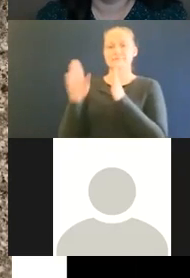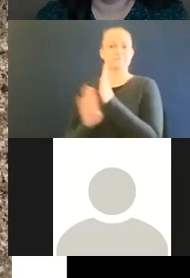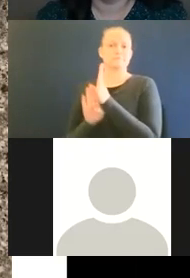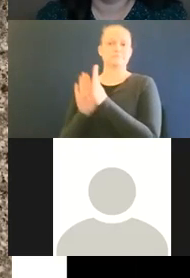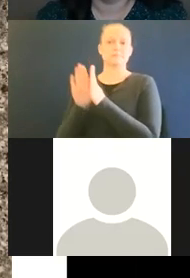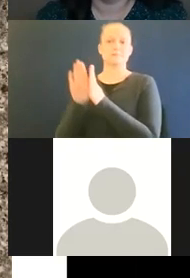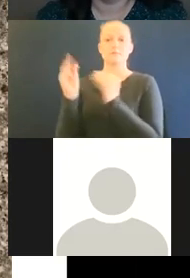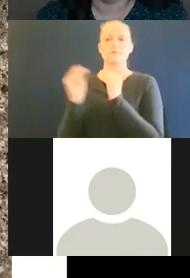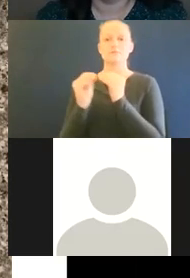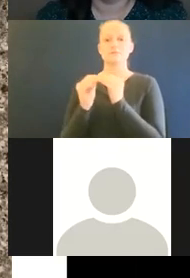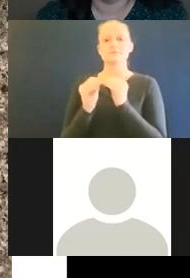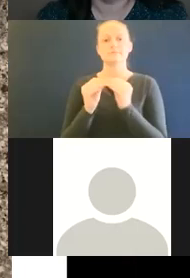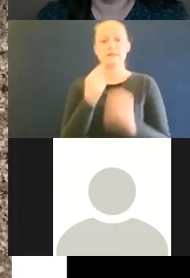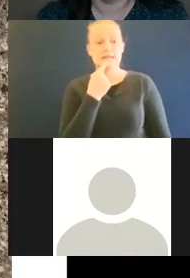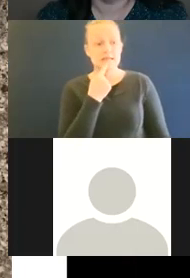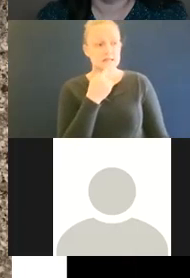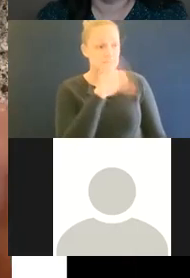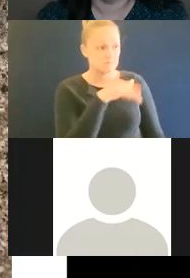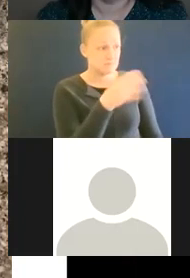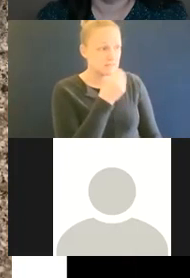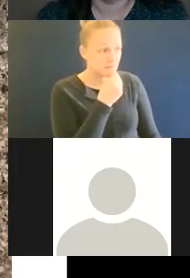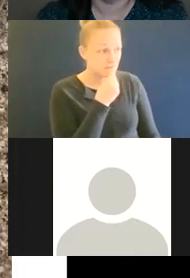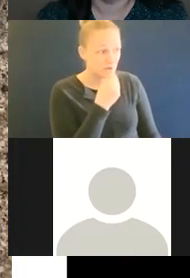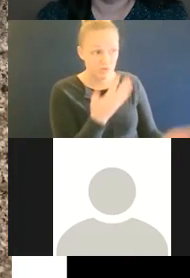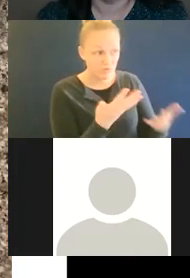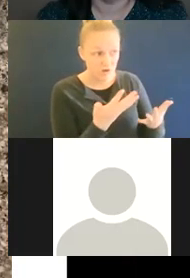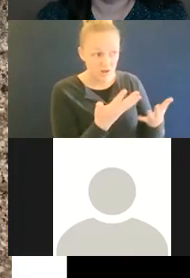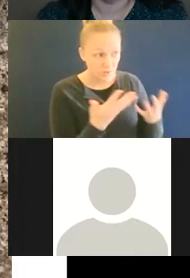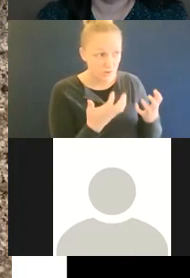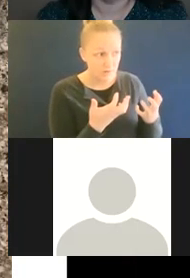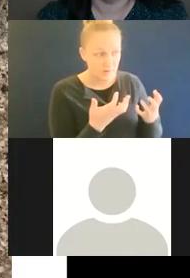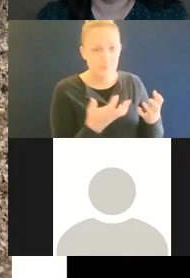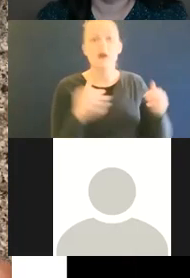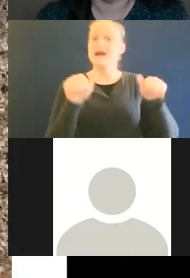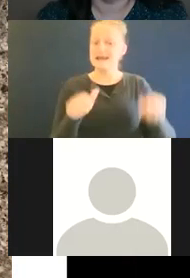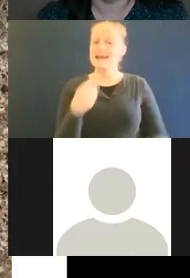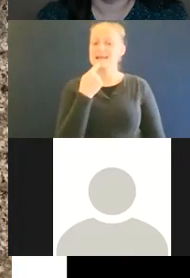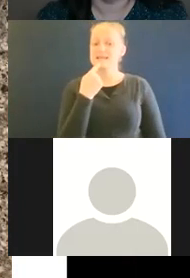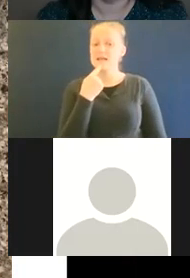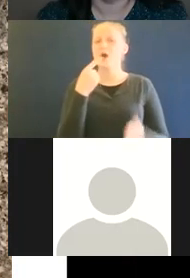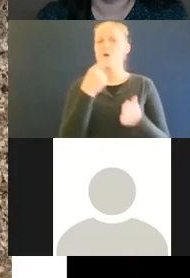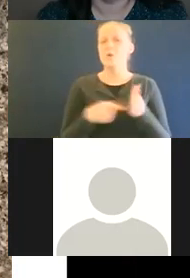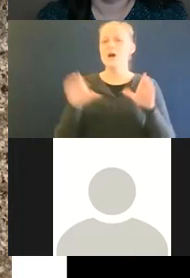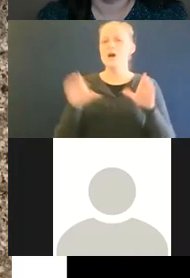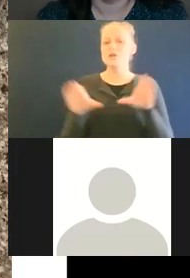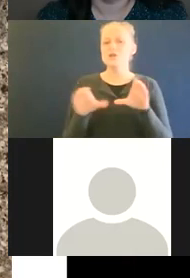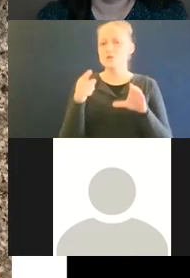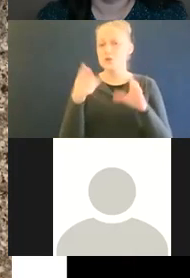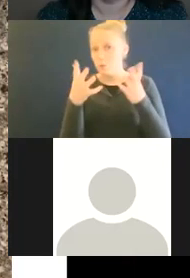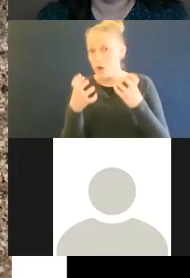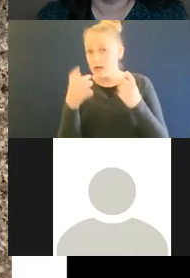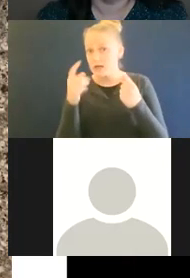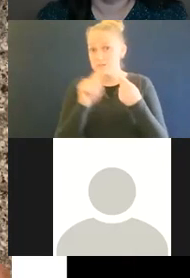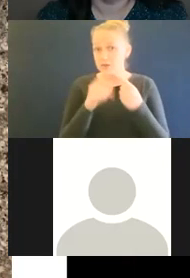eat? I can say, what do you want to eat? I